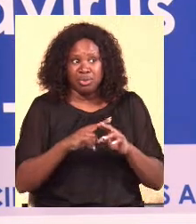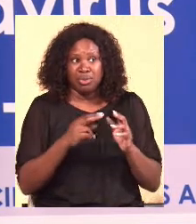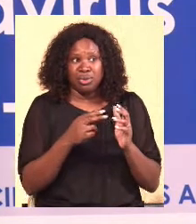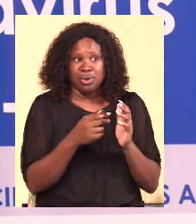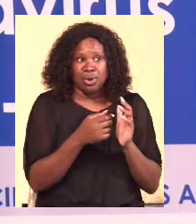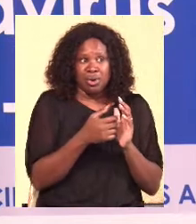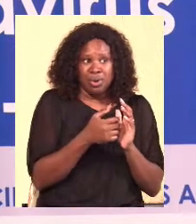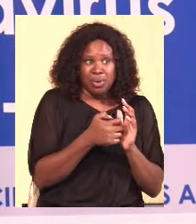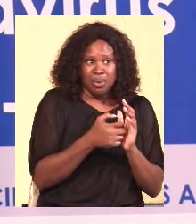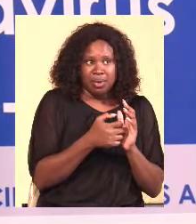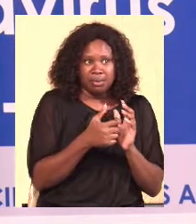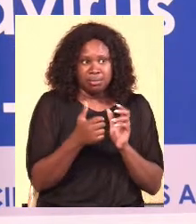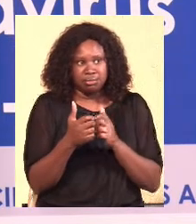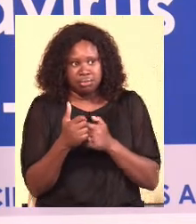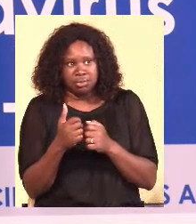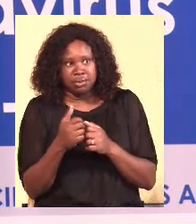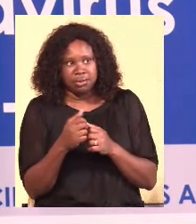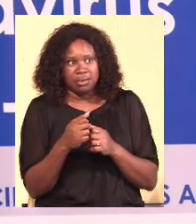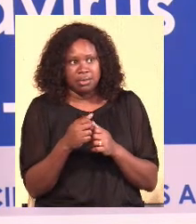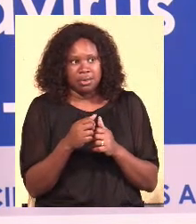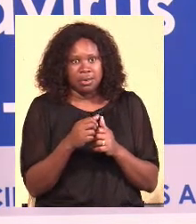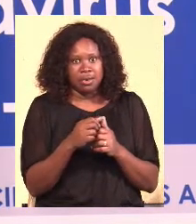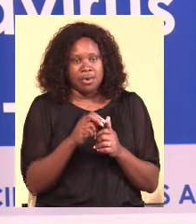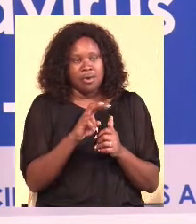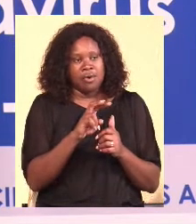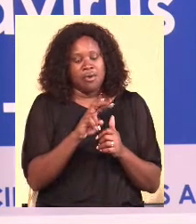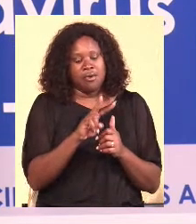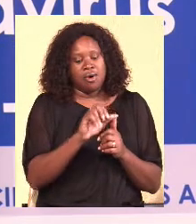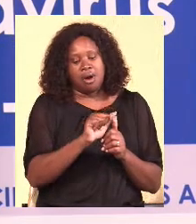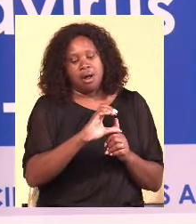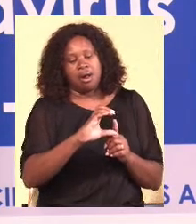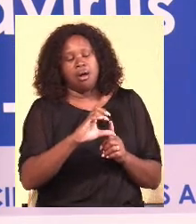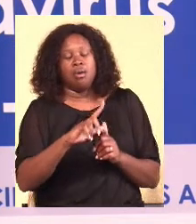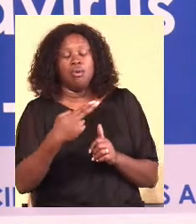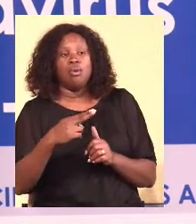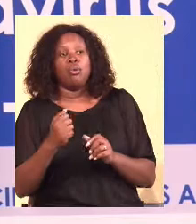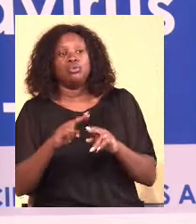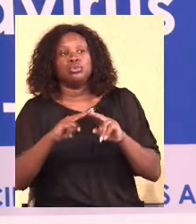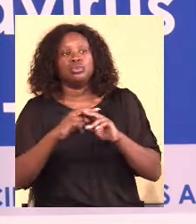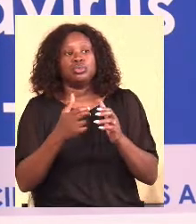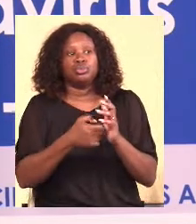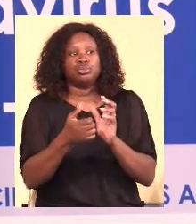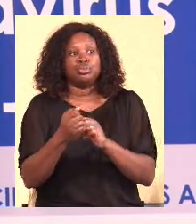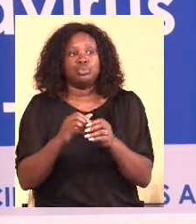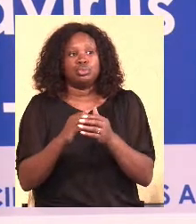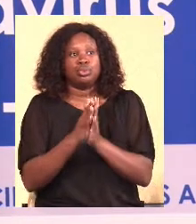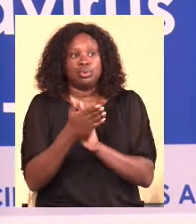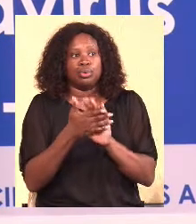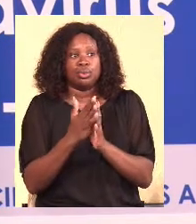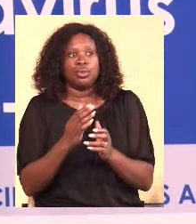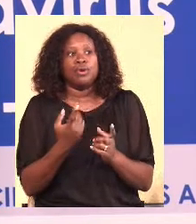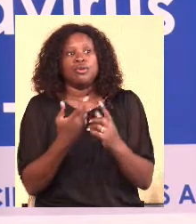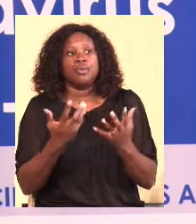coordination between your ministry and that of basic education when it comes to maybe replication or taking some notes